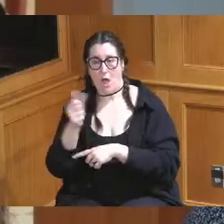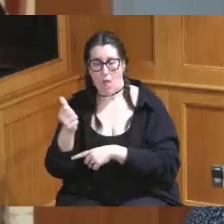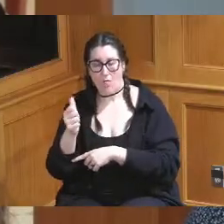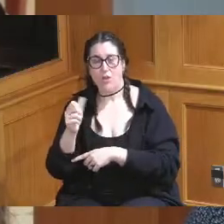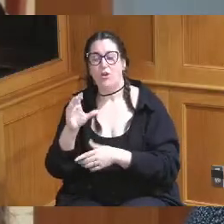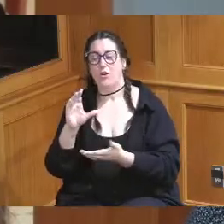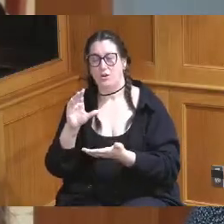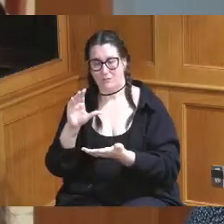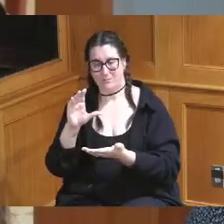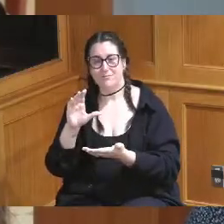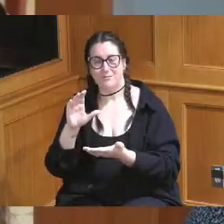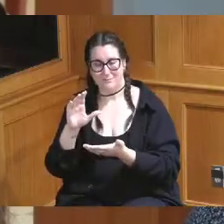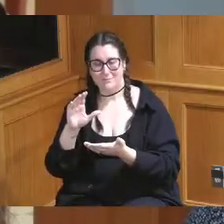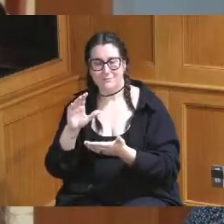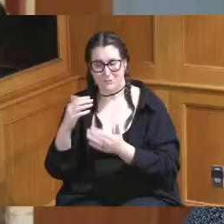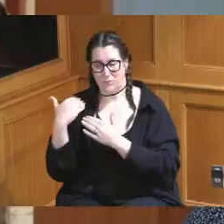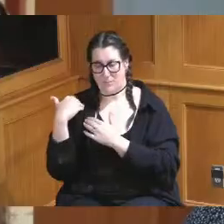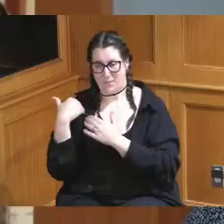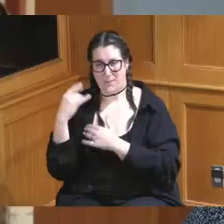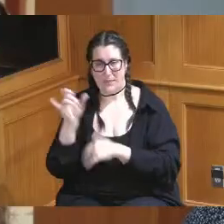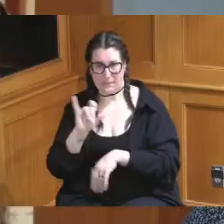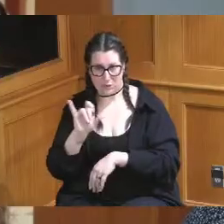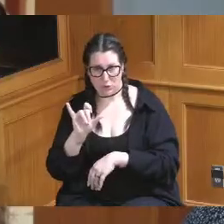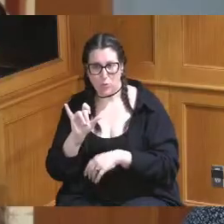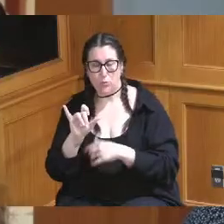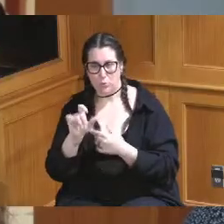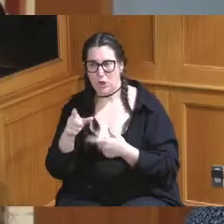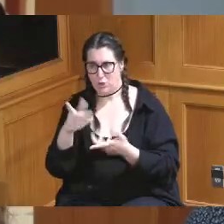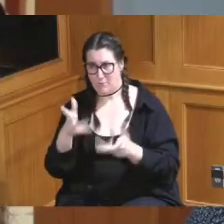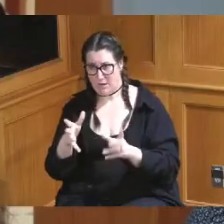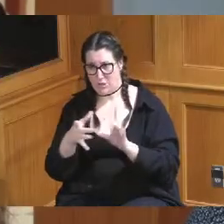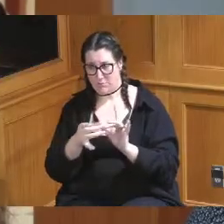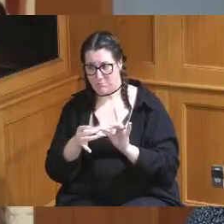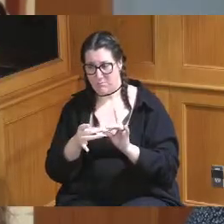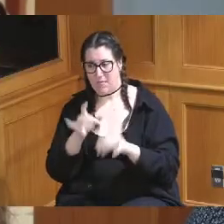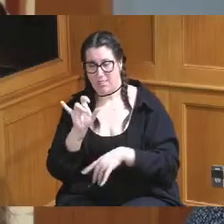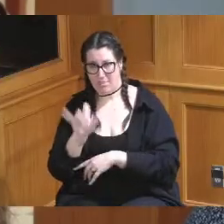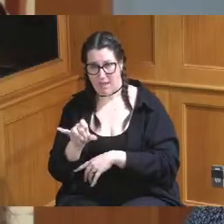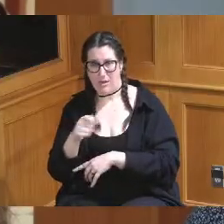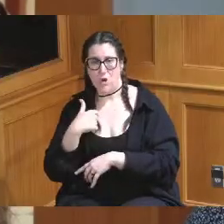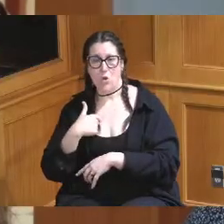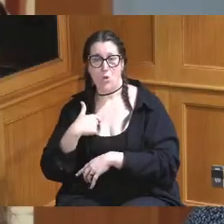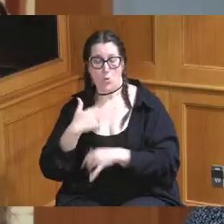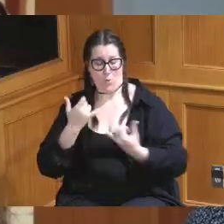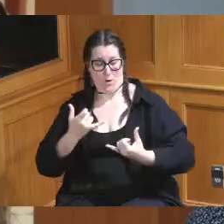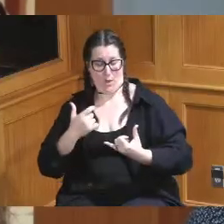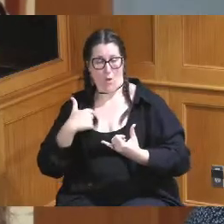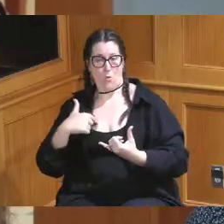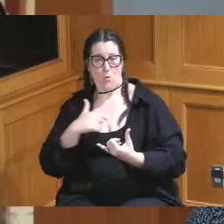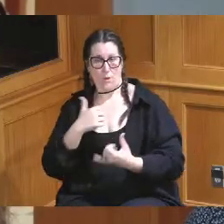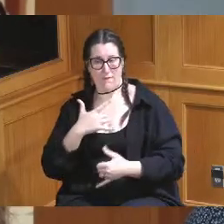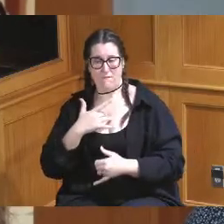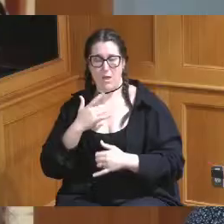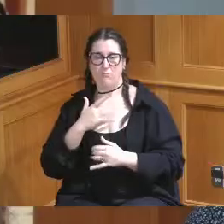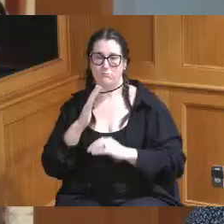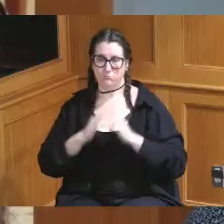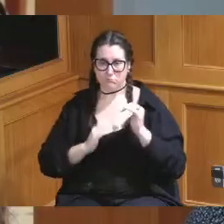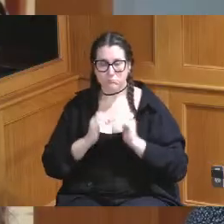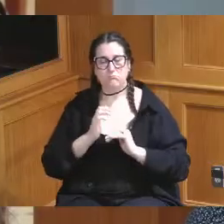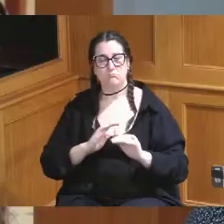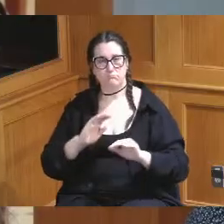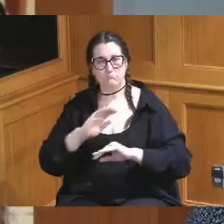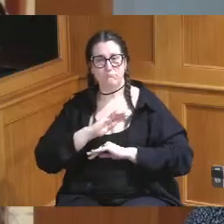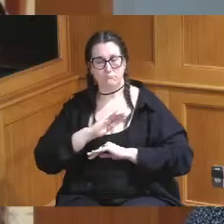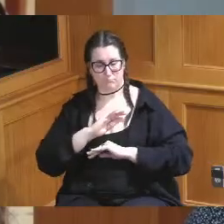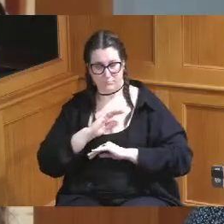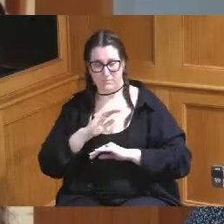liabilities, and Jeff alluded to that earlier. We are in a position, though, that we feel comfortable that what we have put together